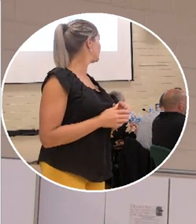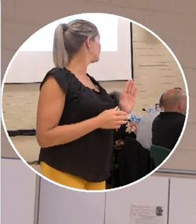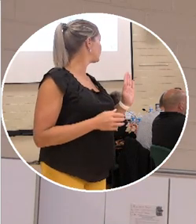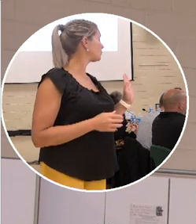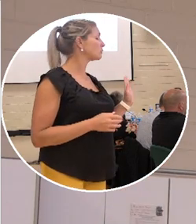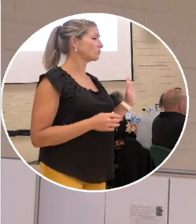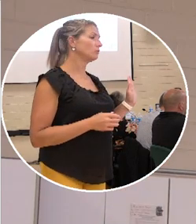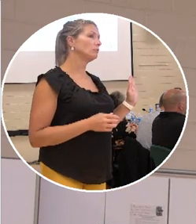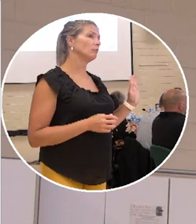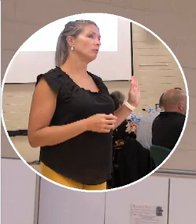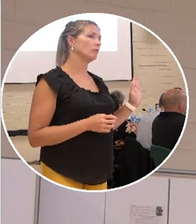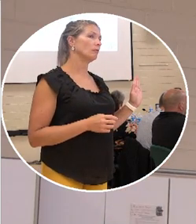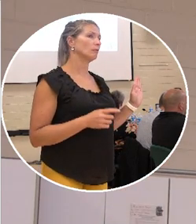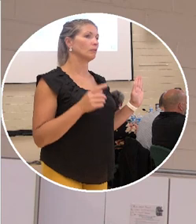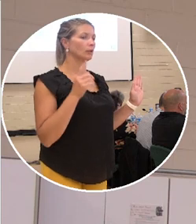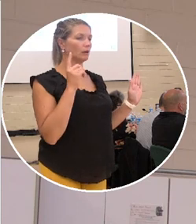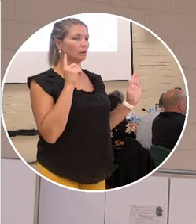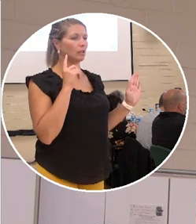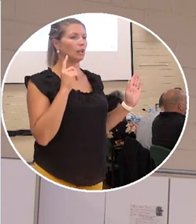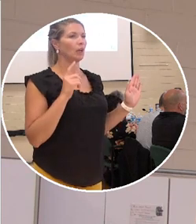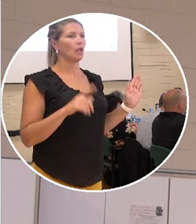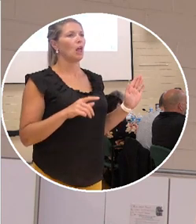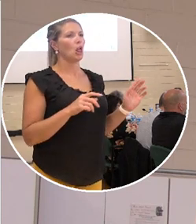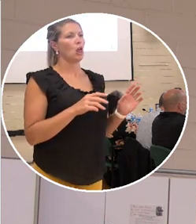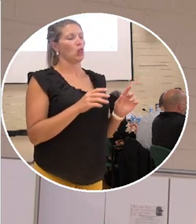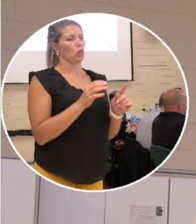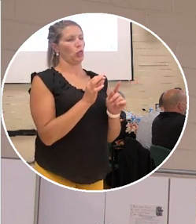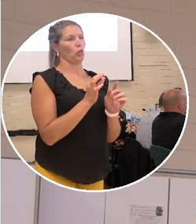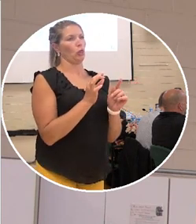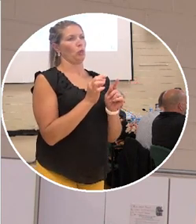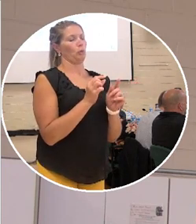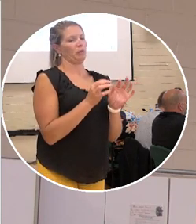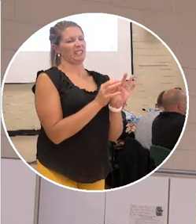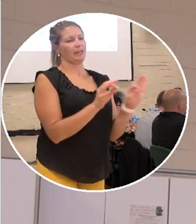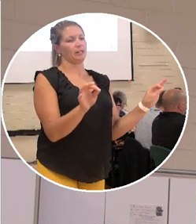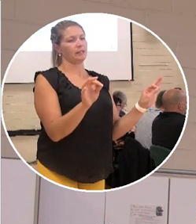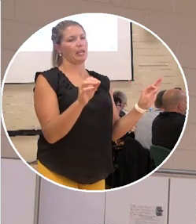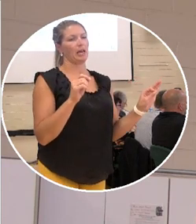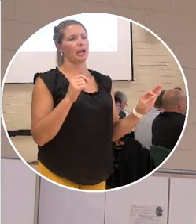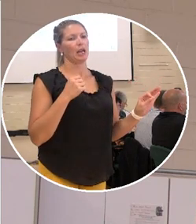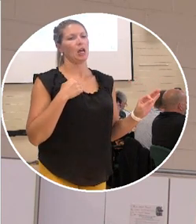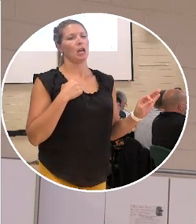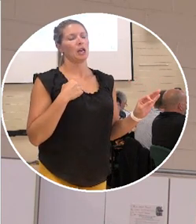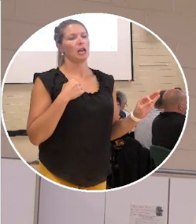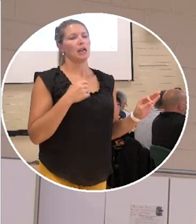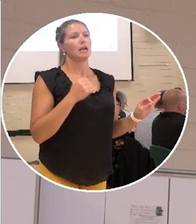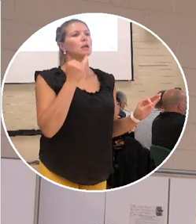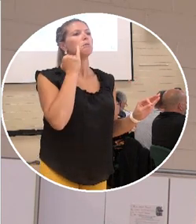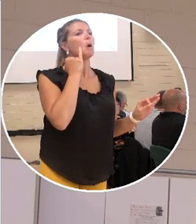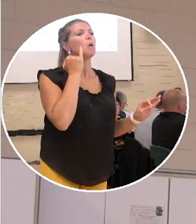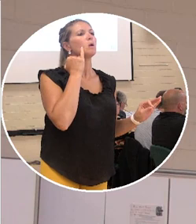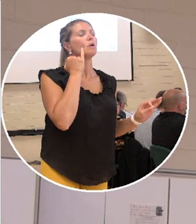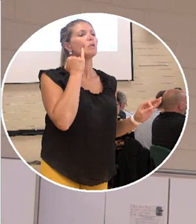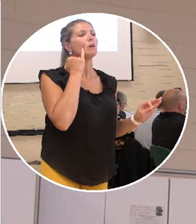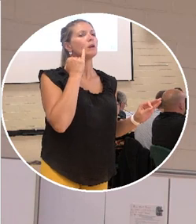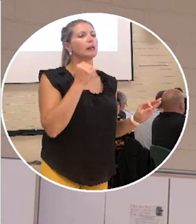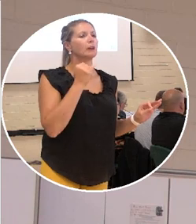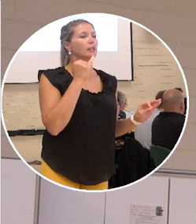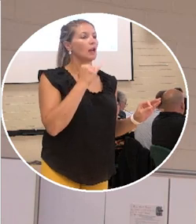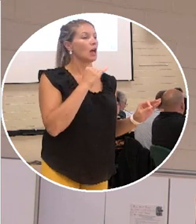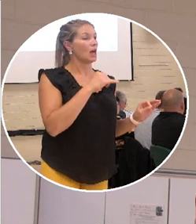Let's take out the piece that said, declares their intent to seek a nomination, and let's put it back with, is